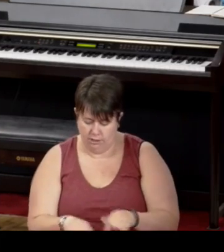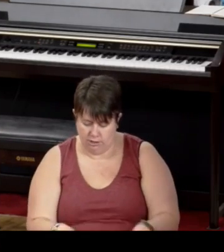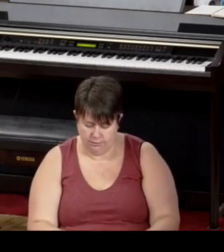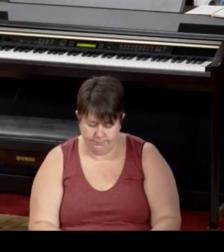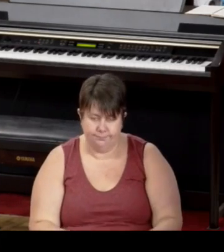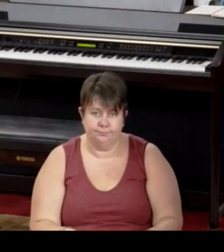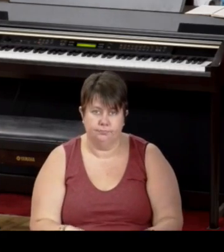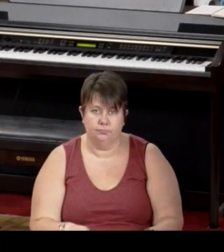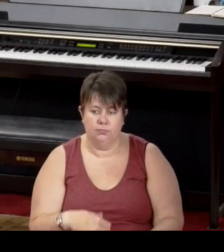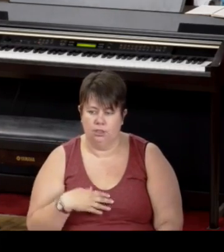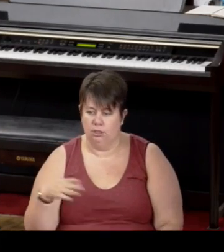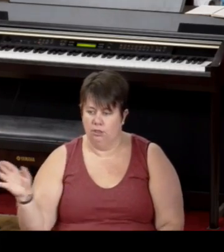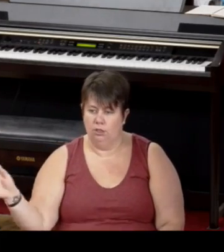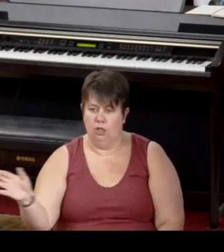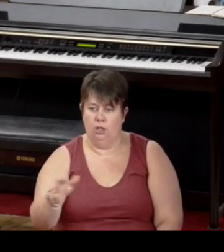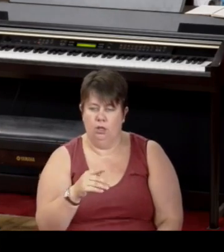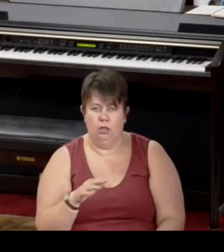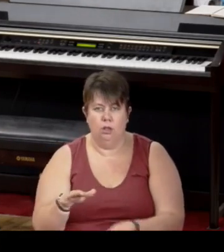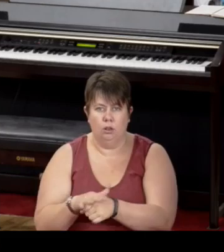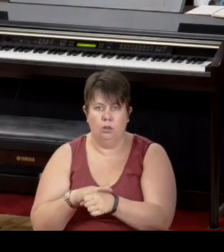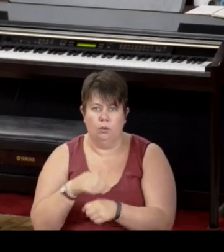the local people would have understood,